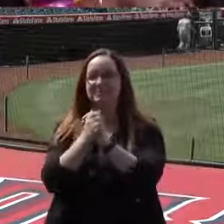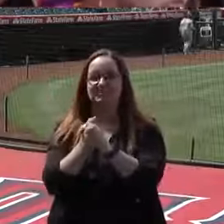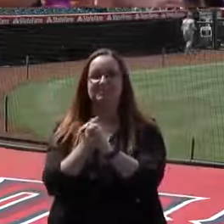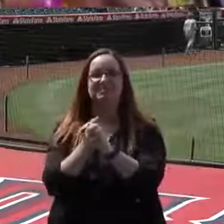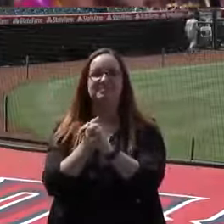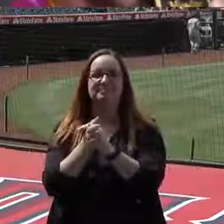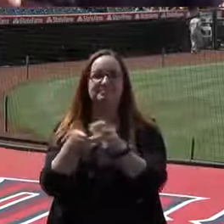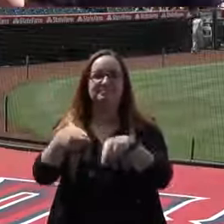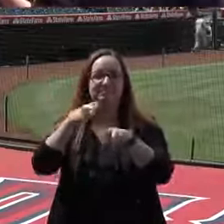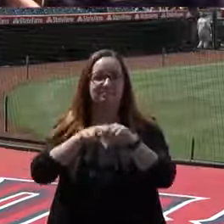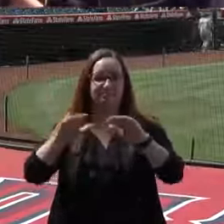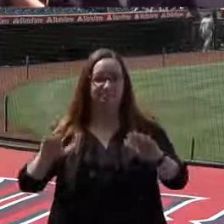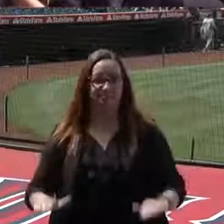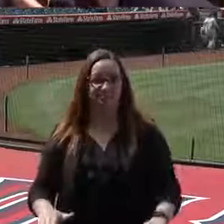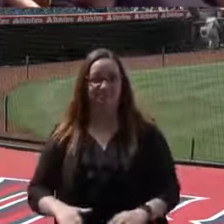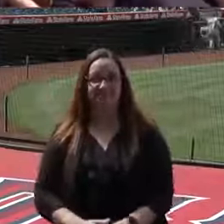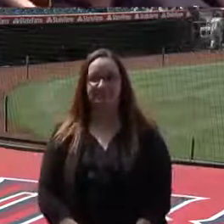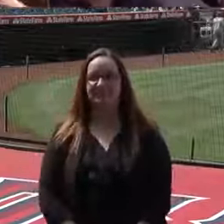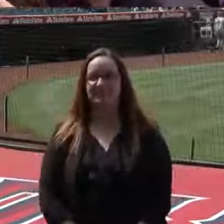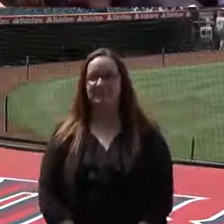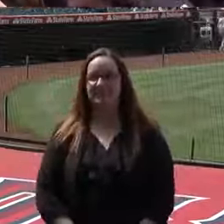seated.